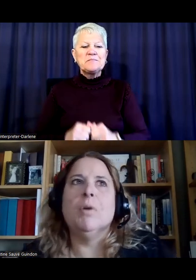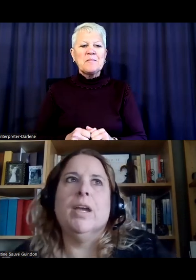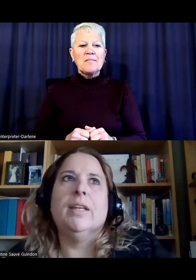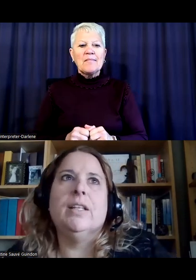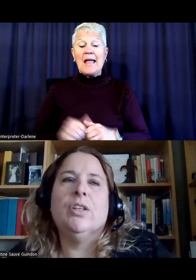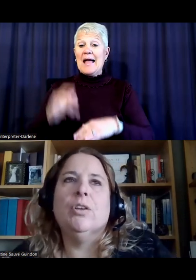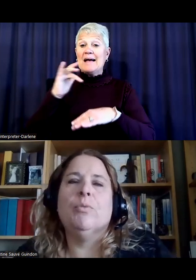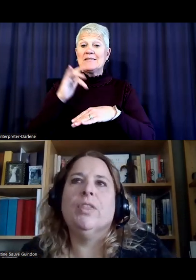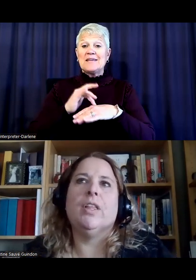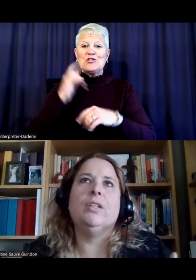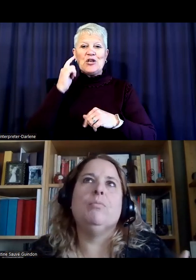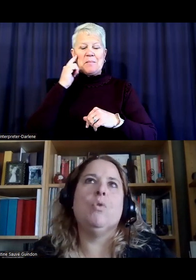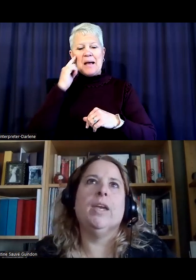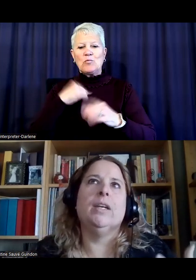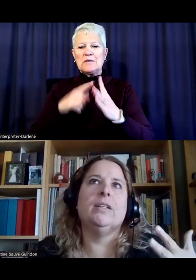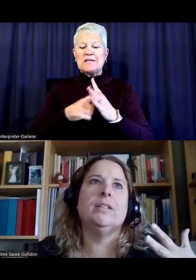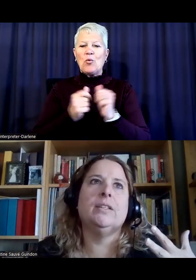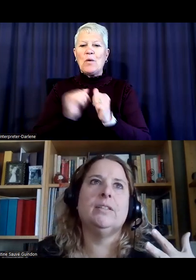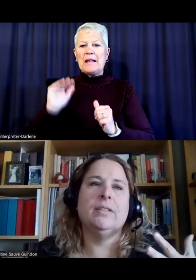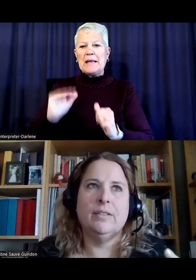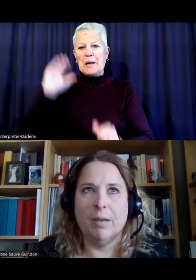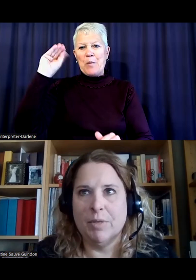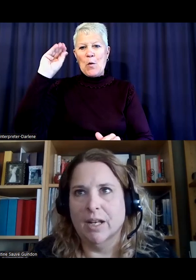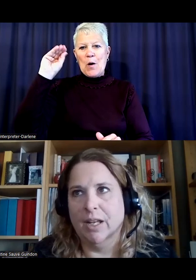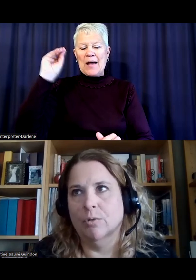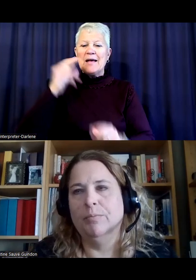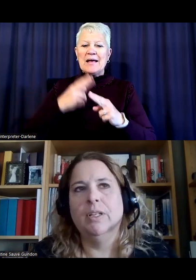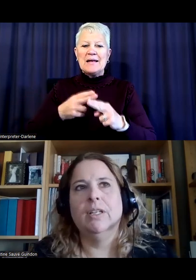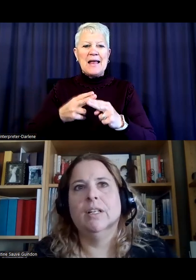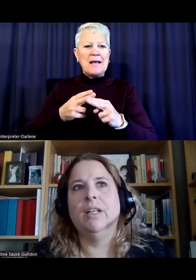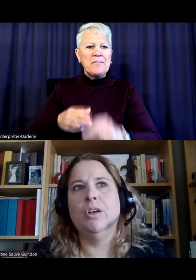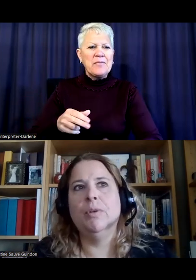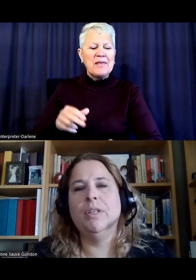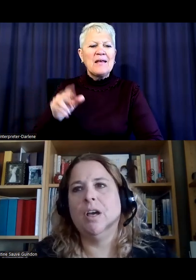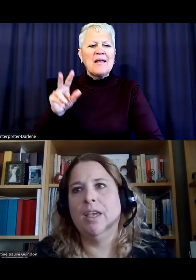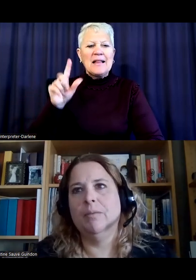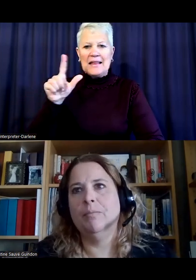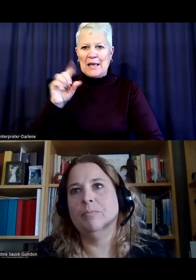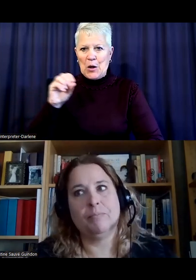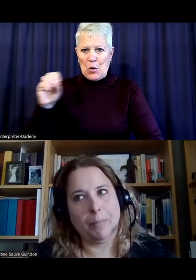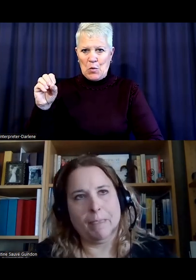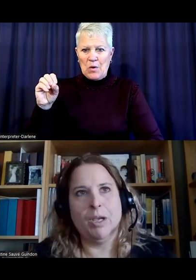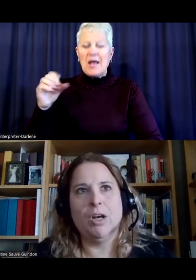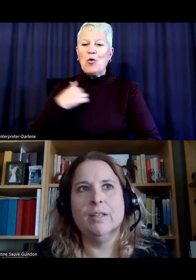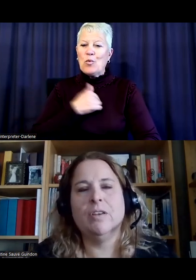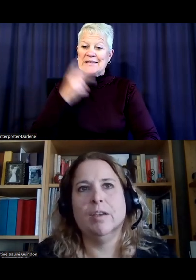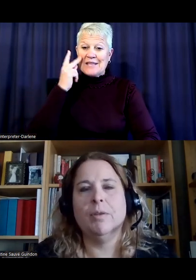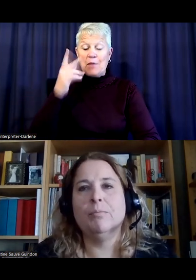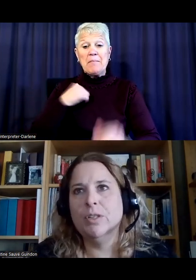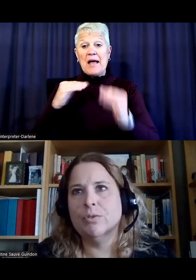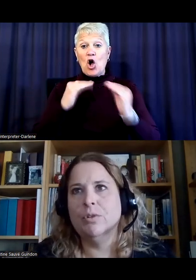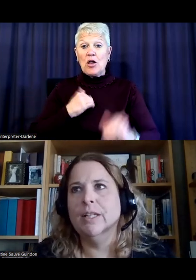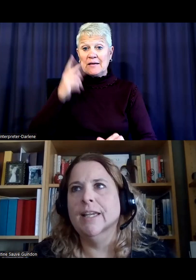Touching the mind. Let's start with a little boy named Leo. Leo, we saw him, my colleague saw